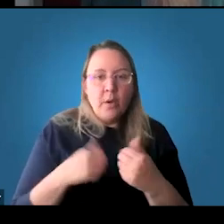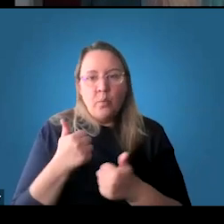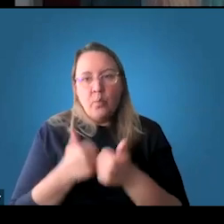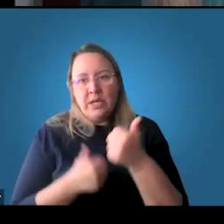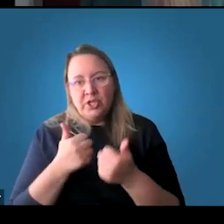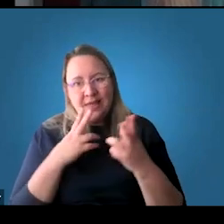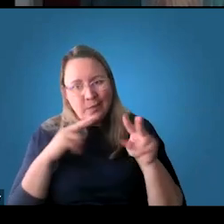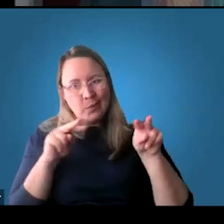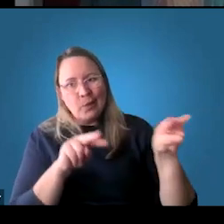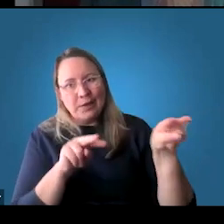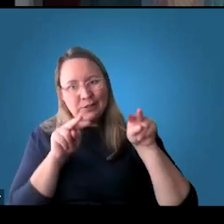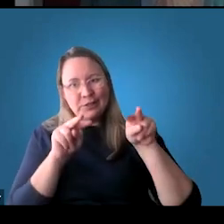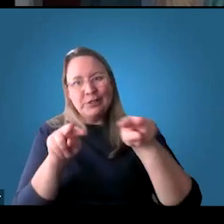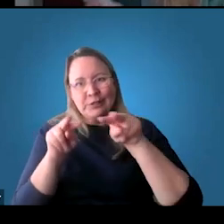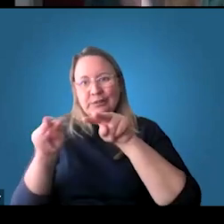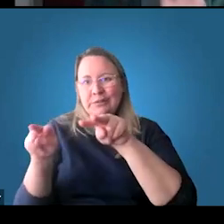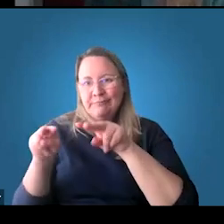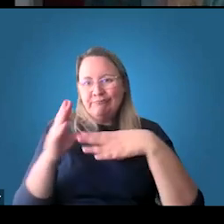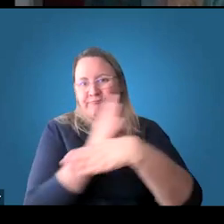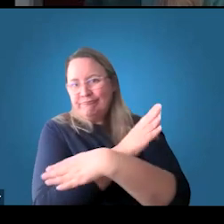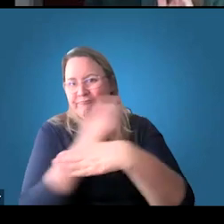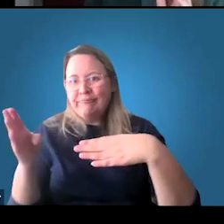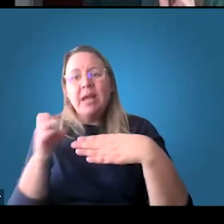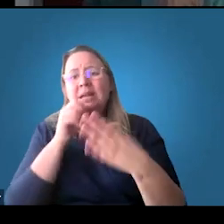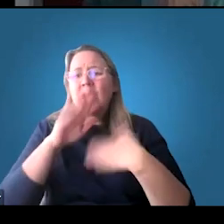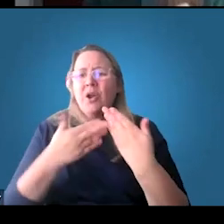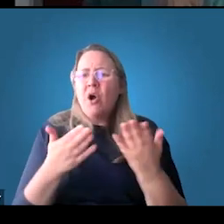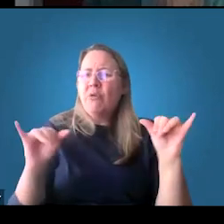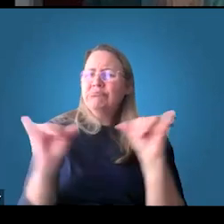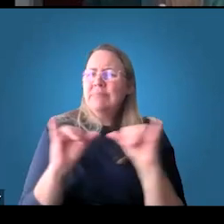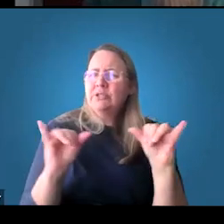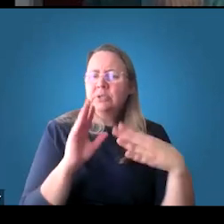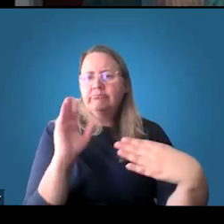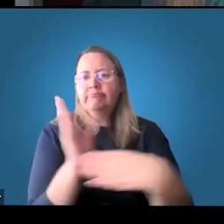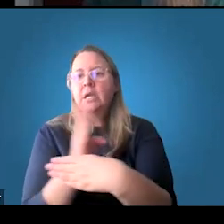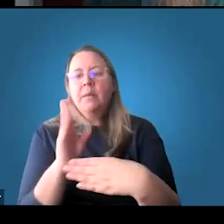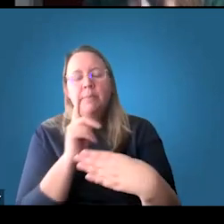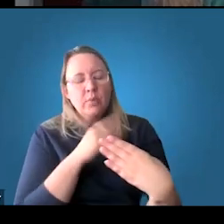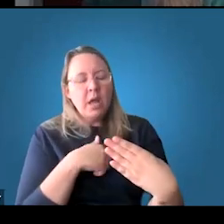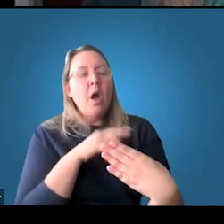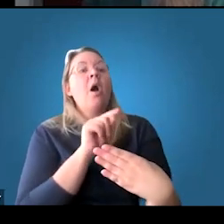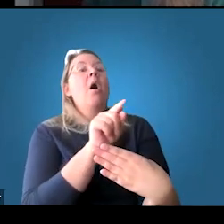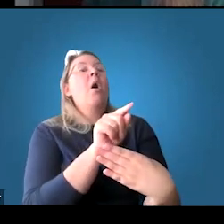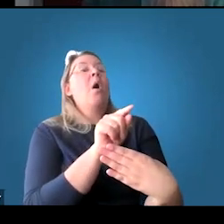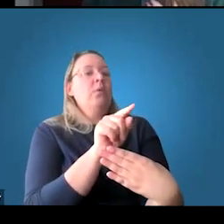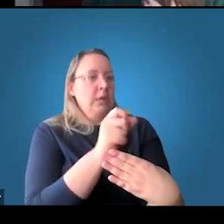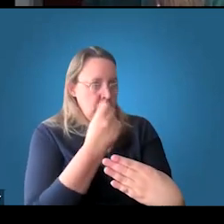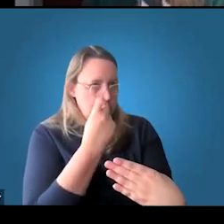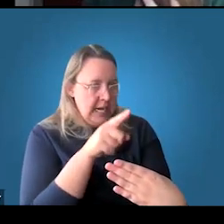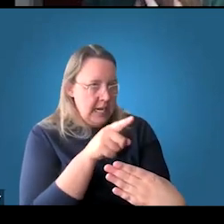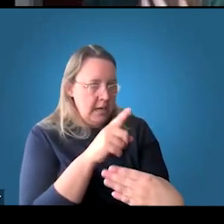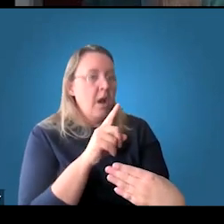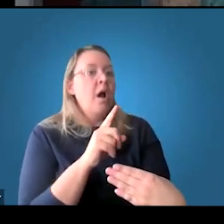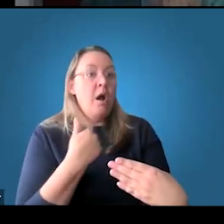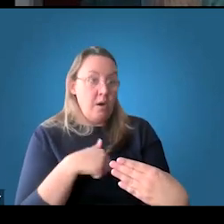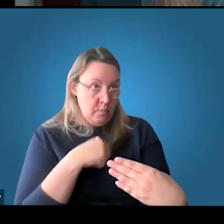watching at each phase of the campaign. Not all metrics, but those that really help point to understanding, are